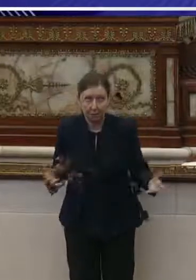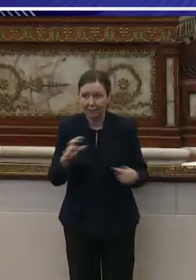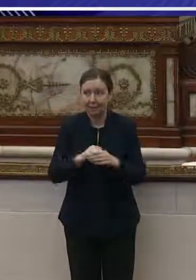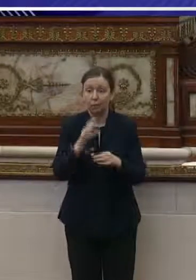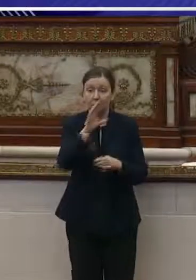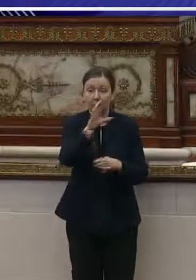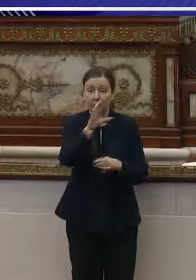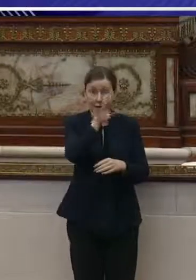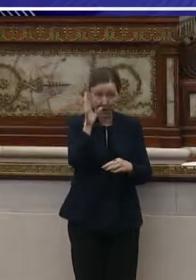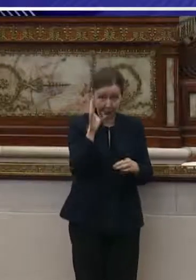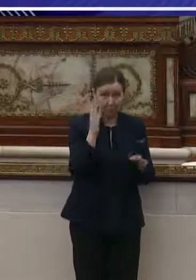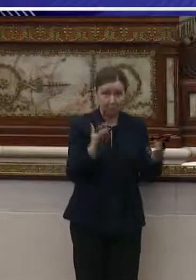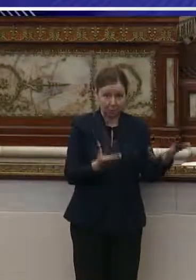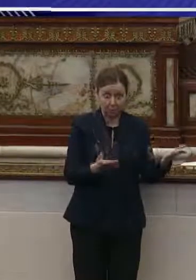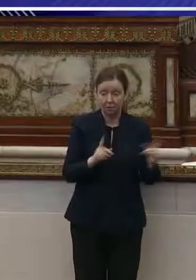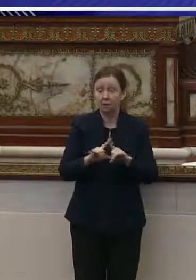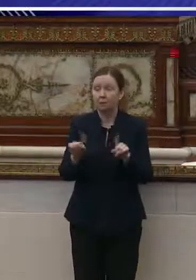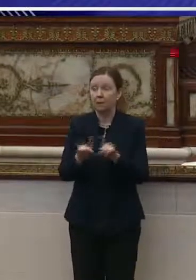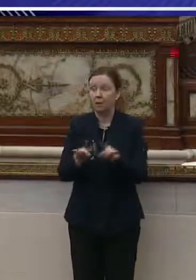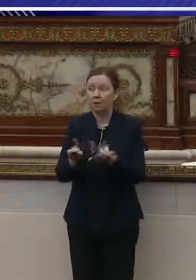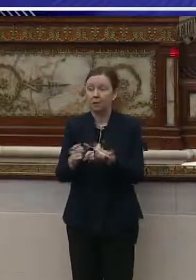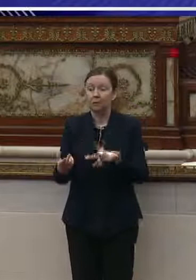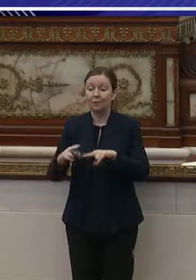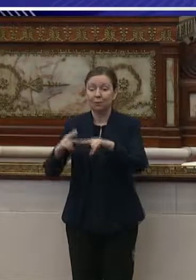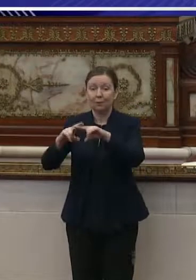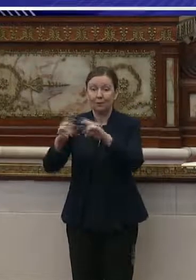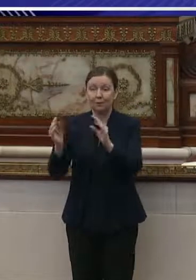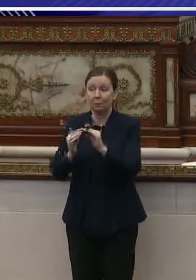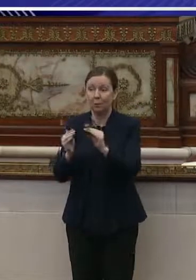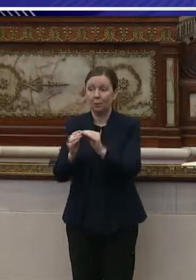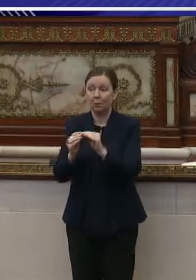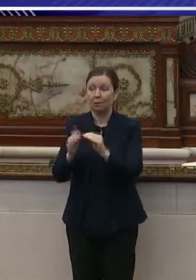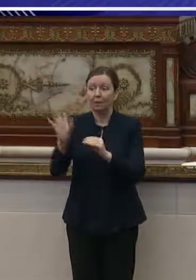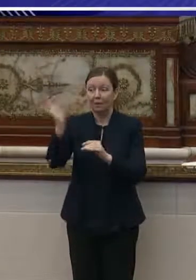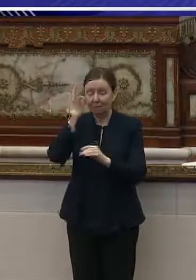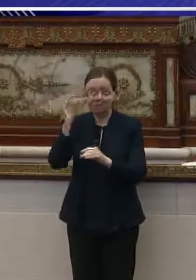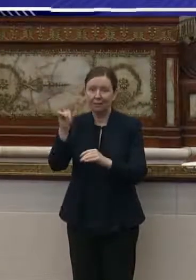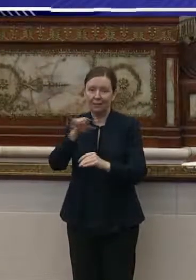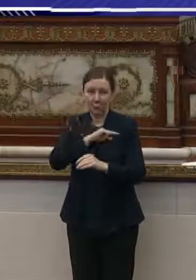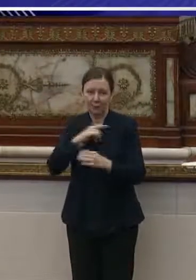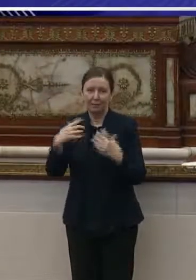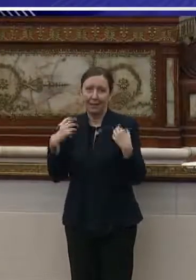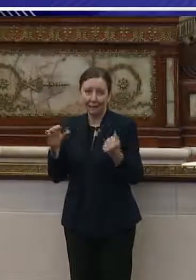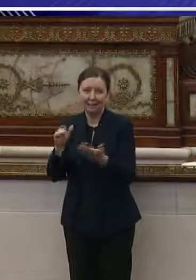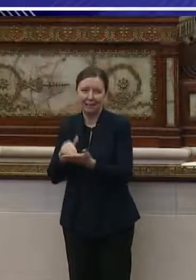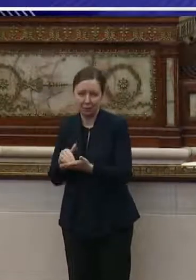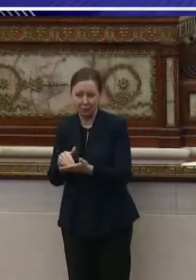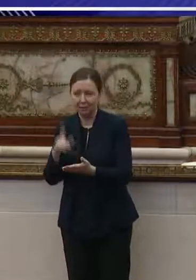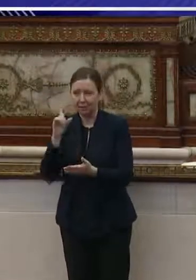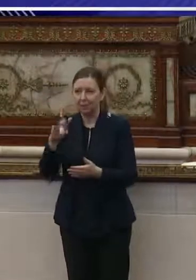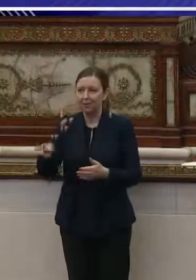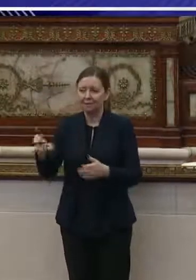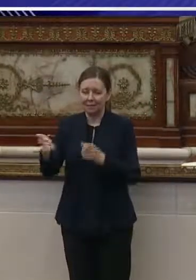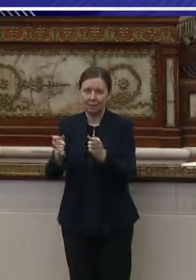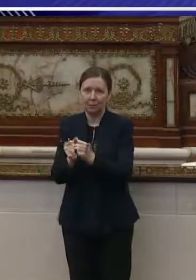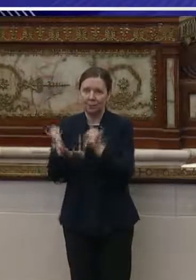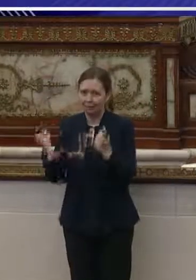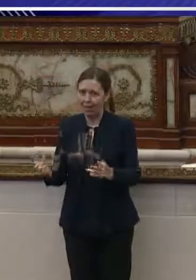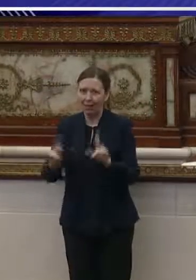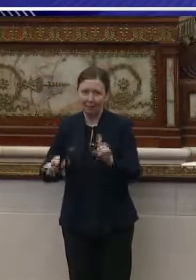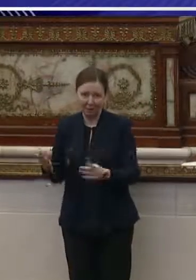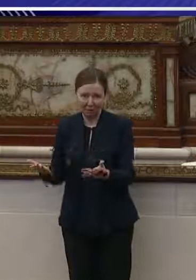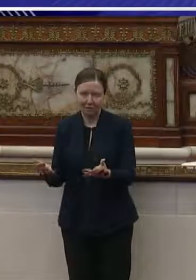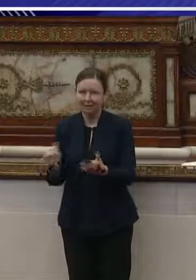hospitals, but also increasingly the federally qualified health centers, because they a lot of these patients